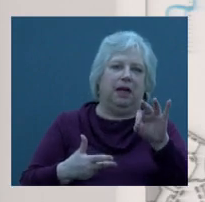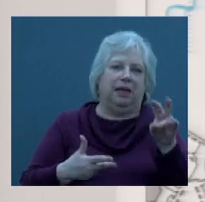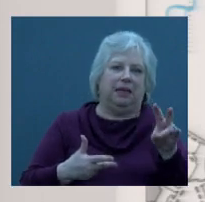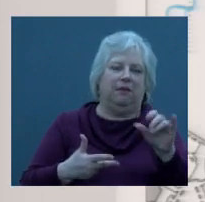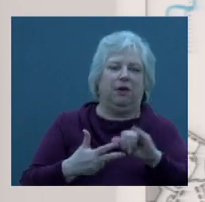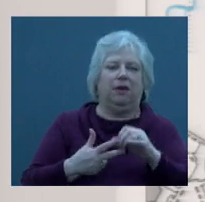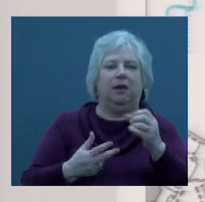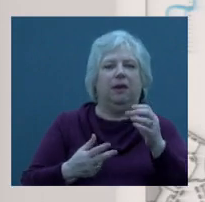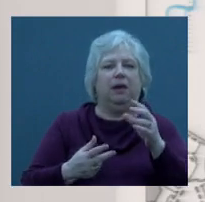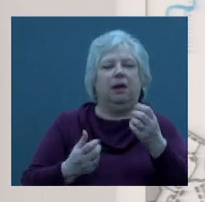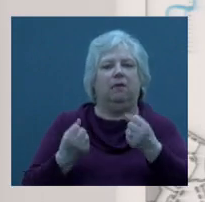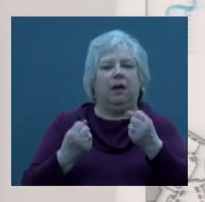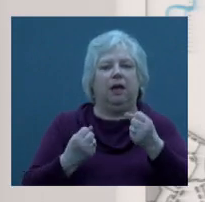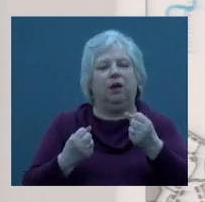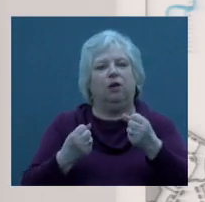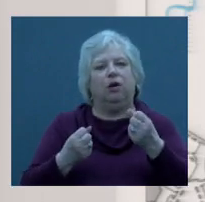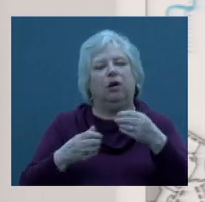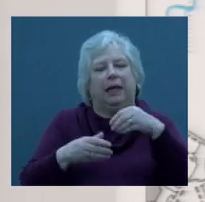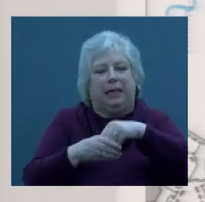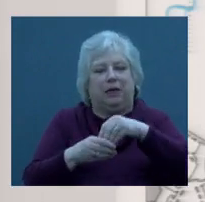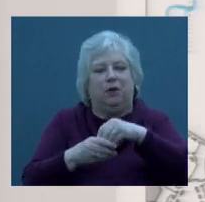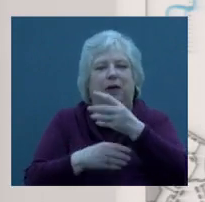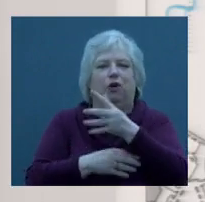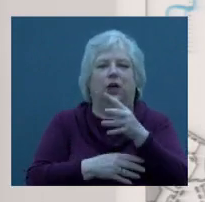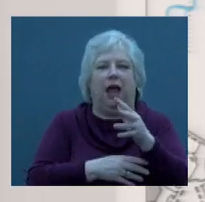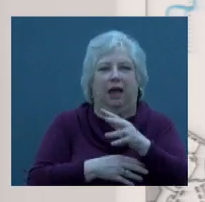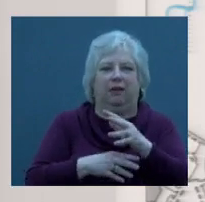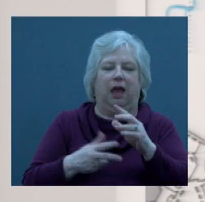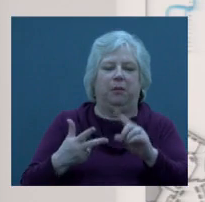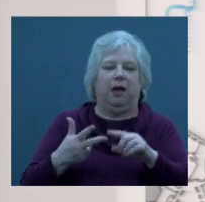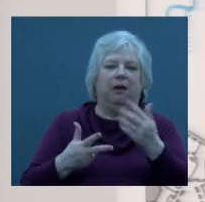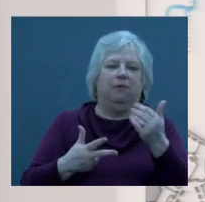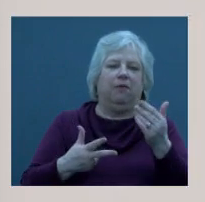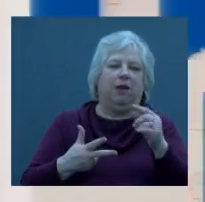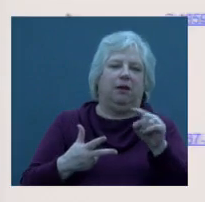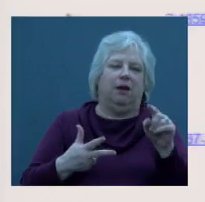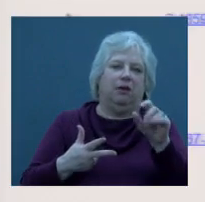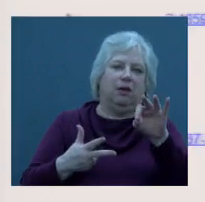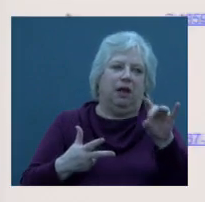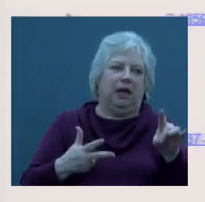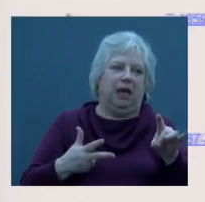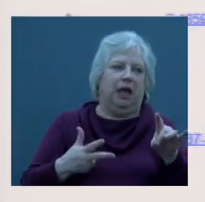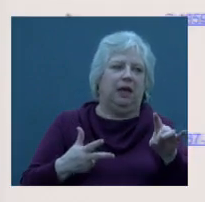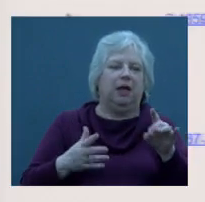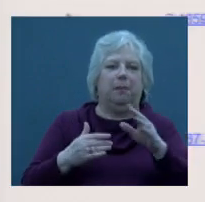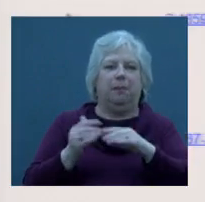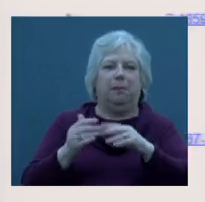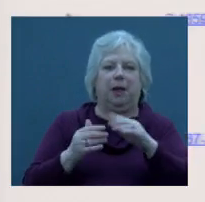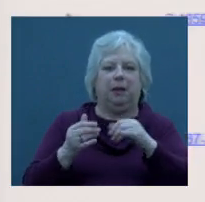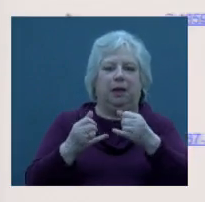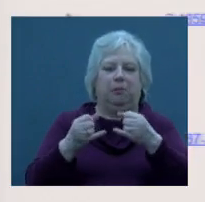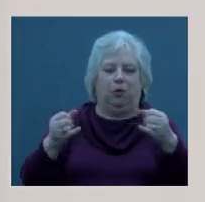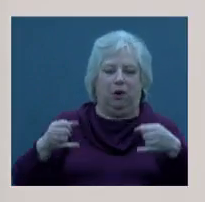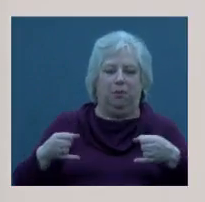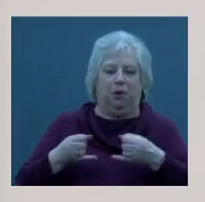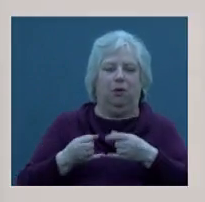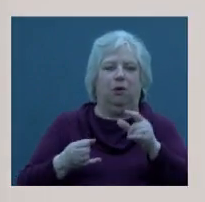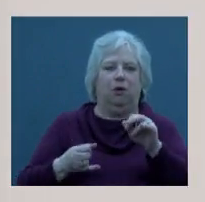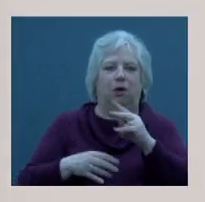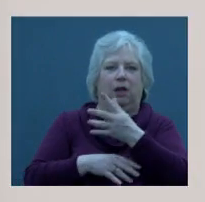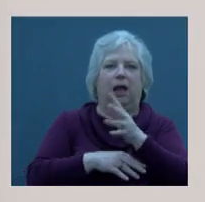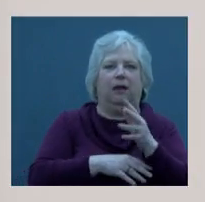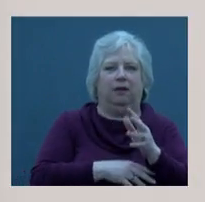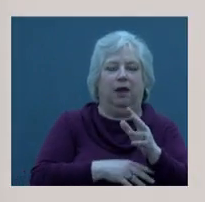the vehicular area interior landscaping, and 15-98, the building area perimeter landscaping. This is a